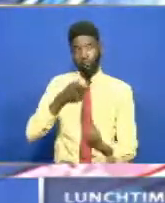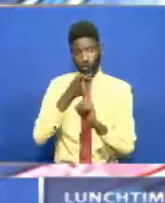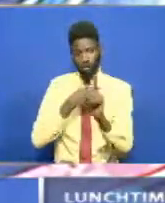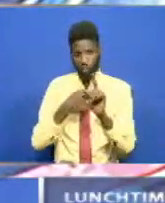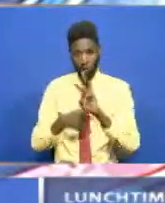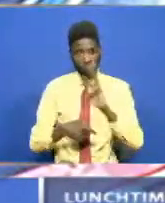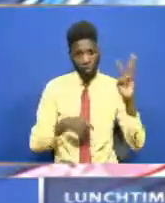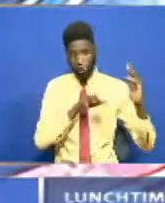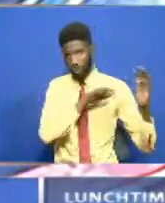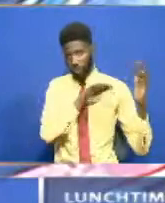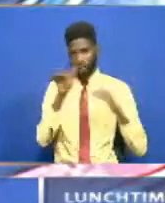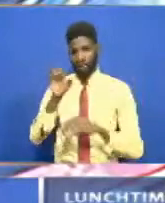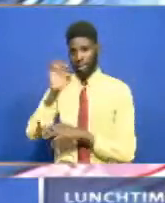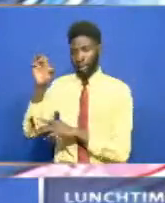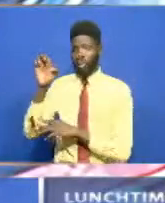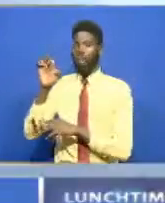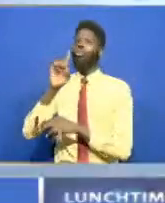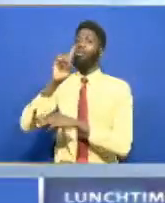hour.